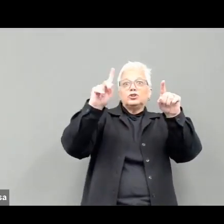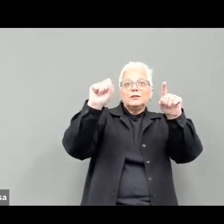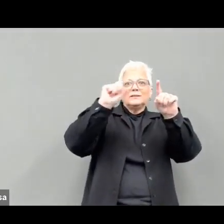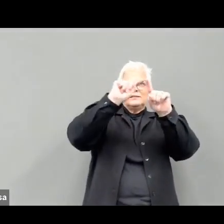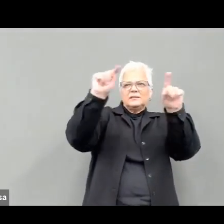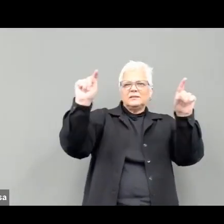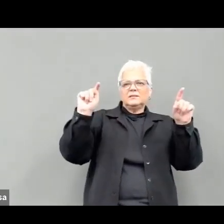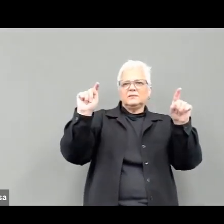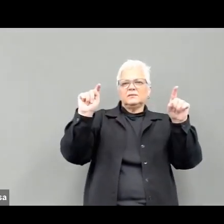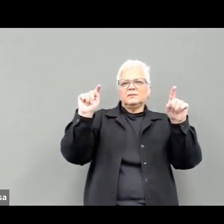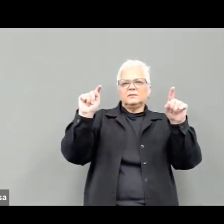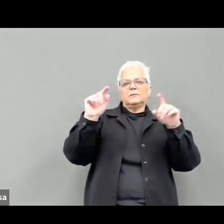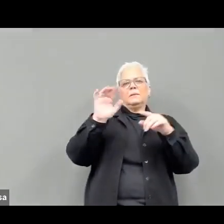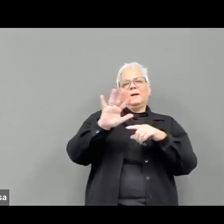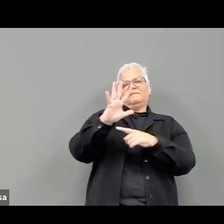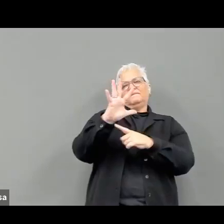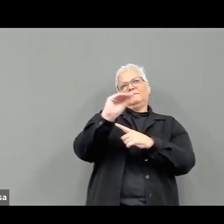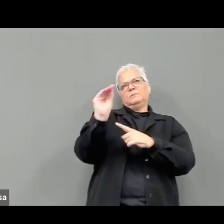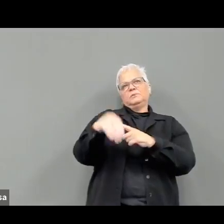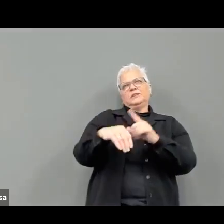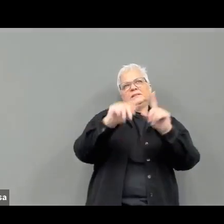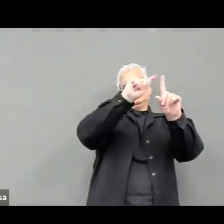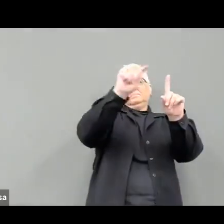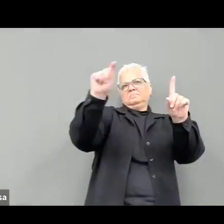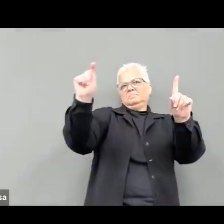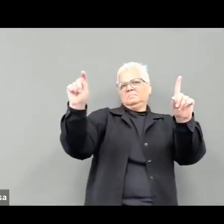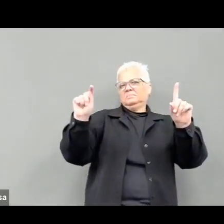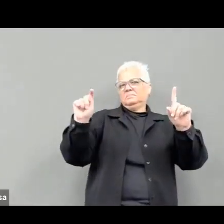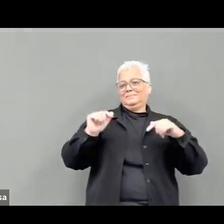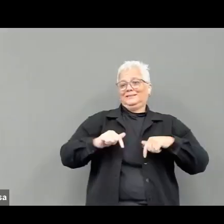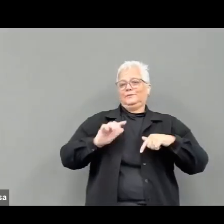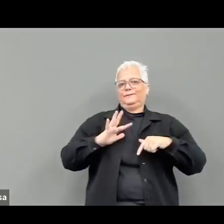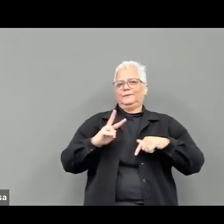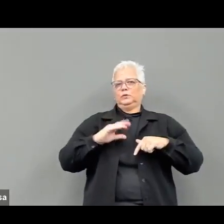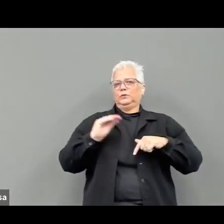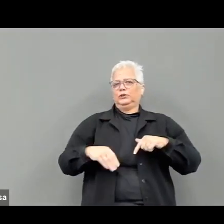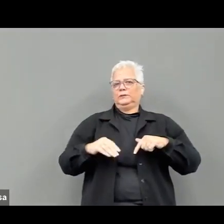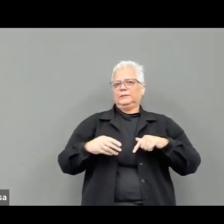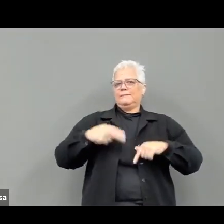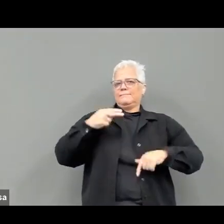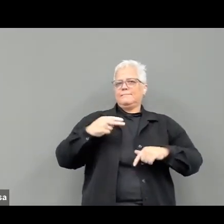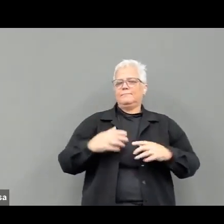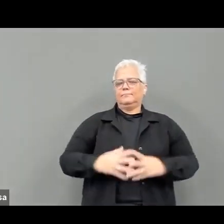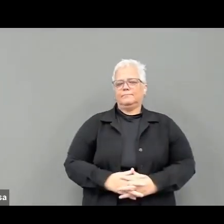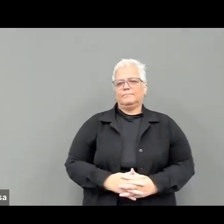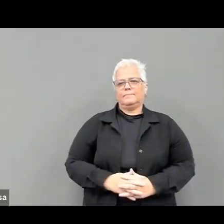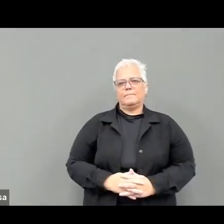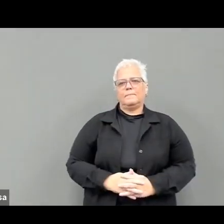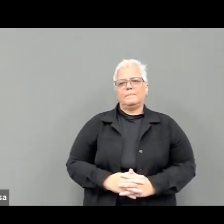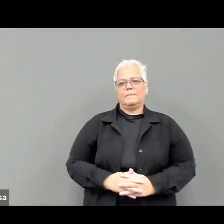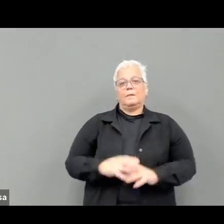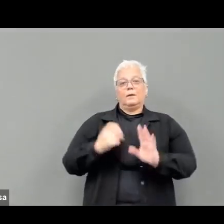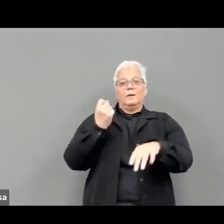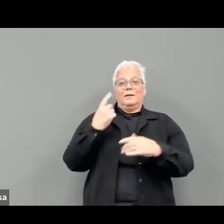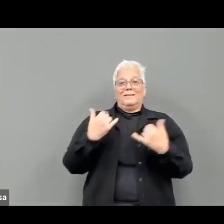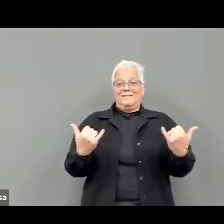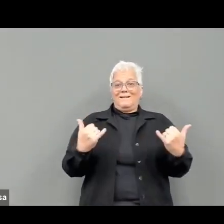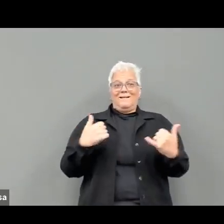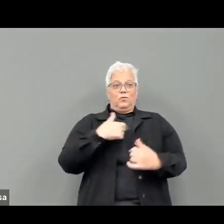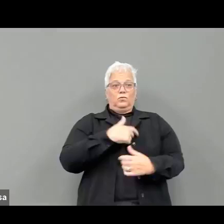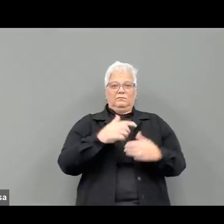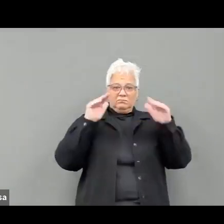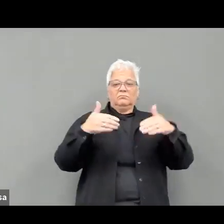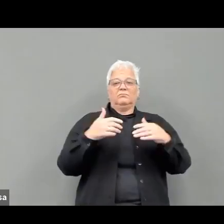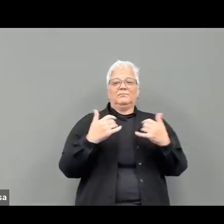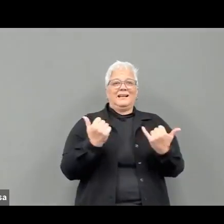cases. Regarding vaccine, THC continues to administer COVID-19 vaccine to eligible individuals